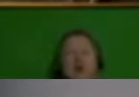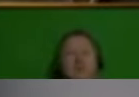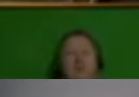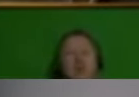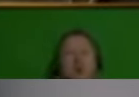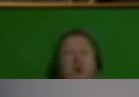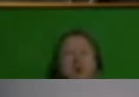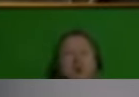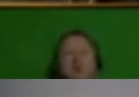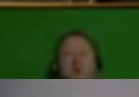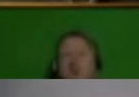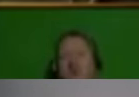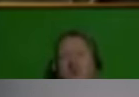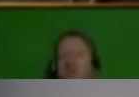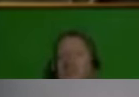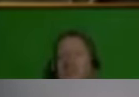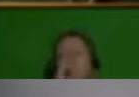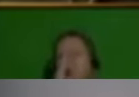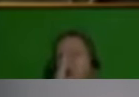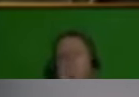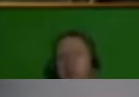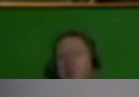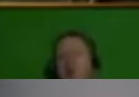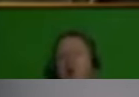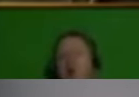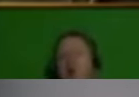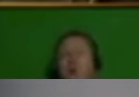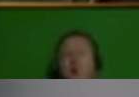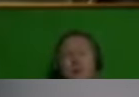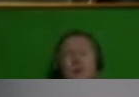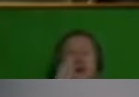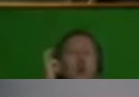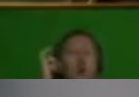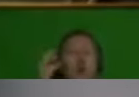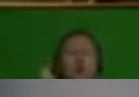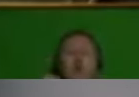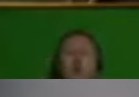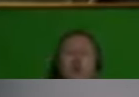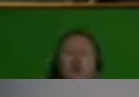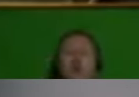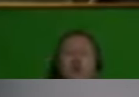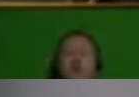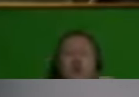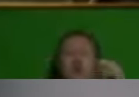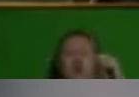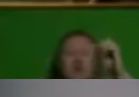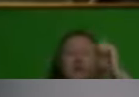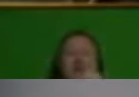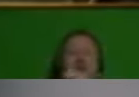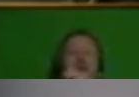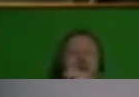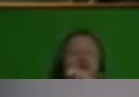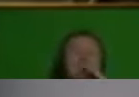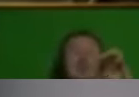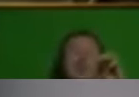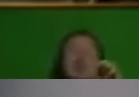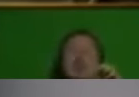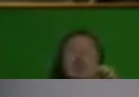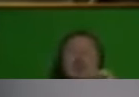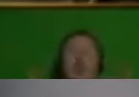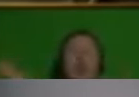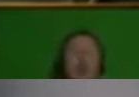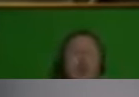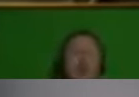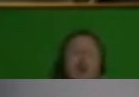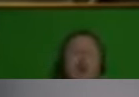was uncertain what made the most noise, the southeaster wind in the tent or